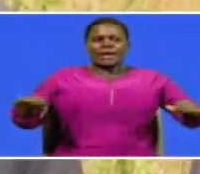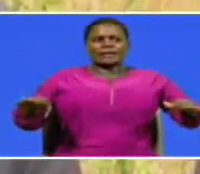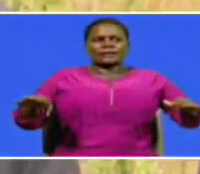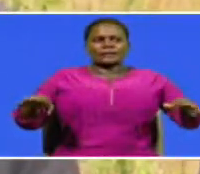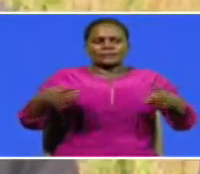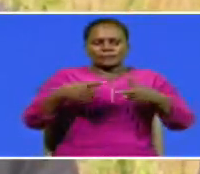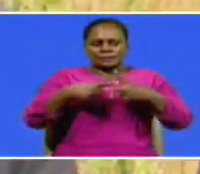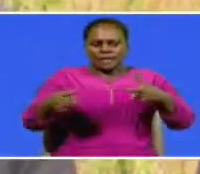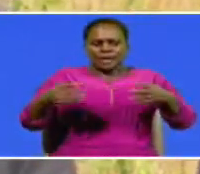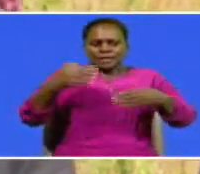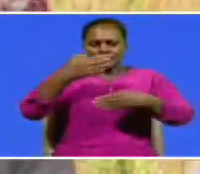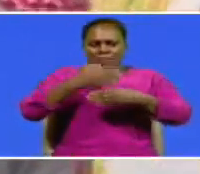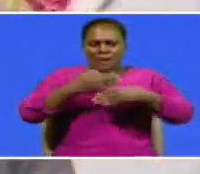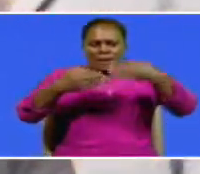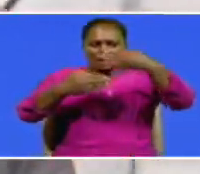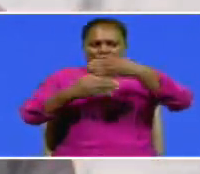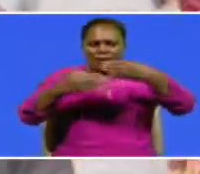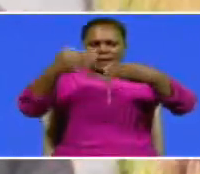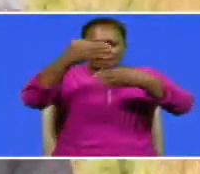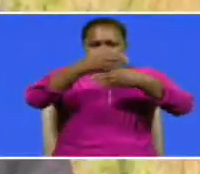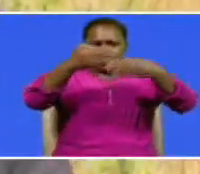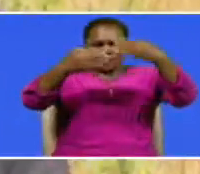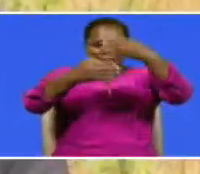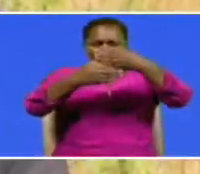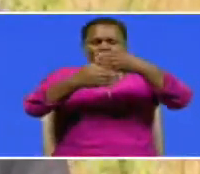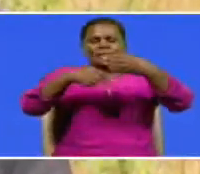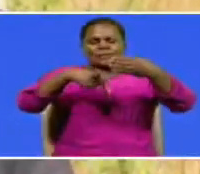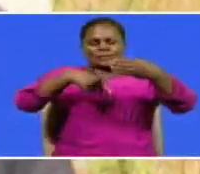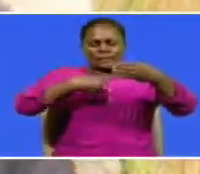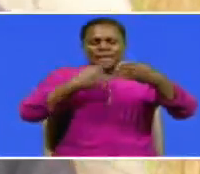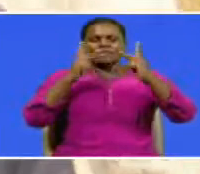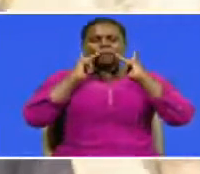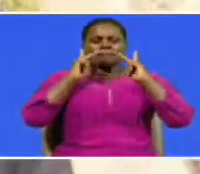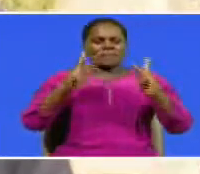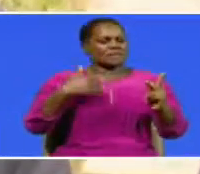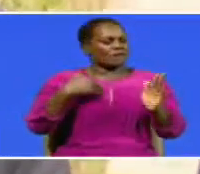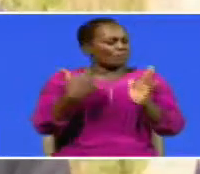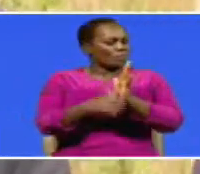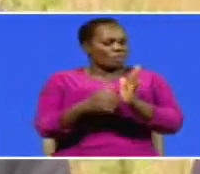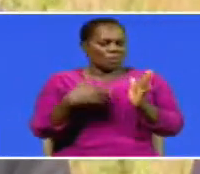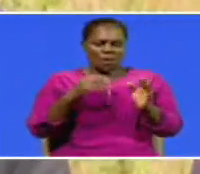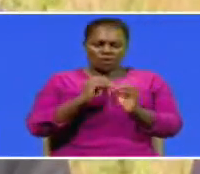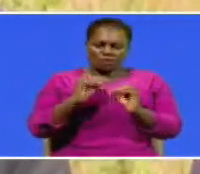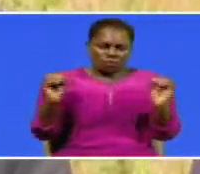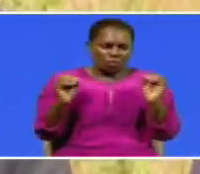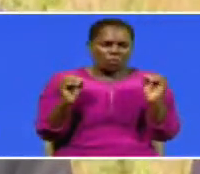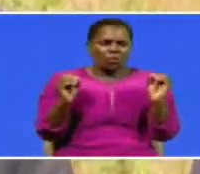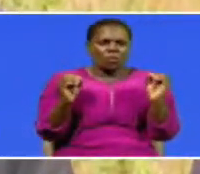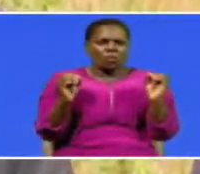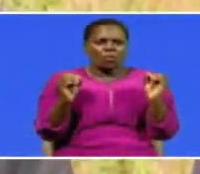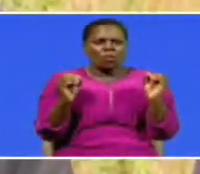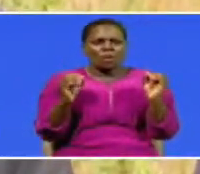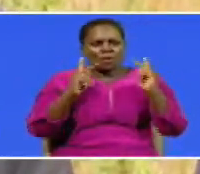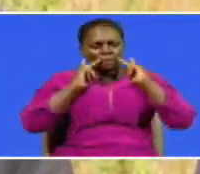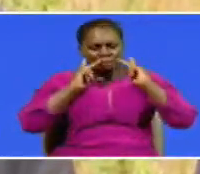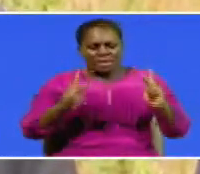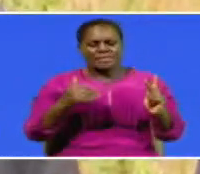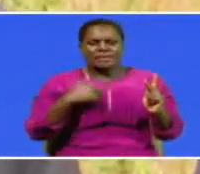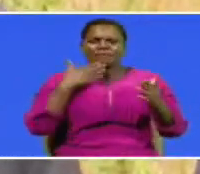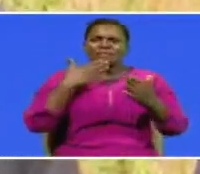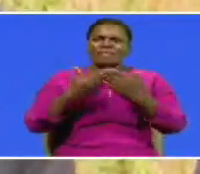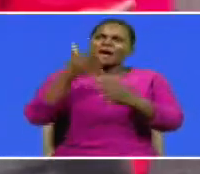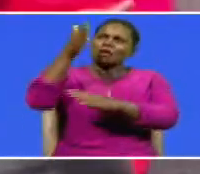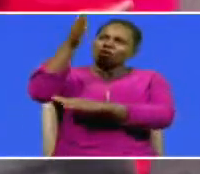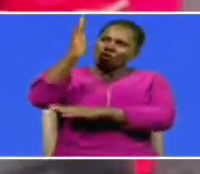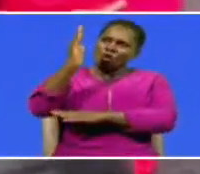over. Na tuko tuna amani, hatuna chochote, kibaya kinaendelea. Tuko na amani na tunashukuru